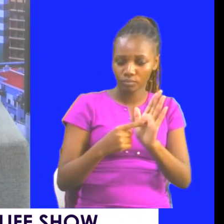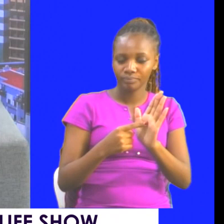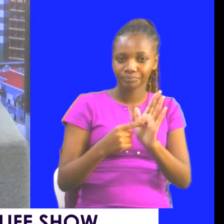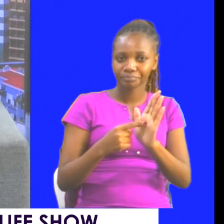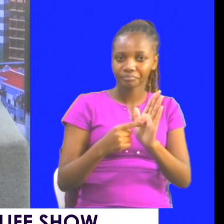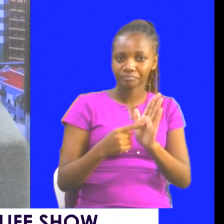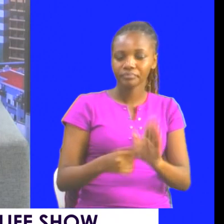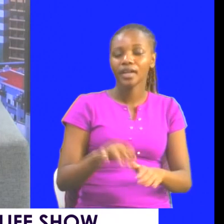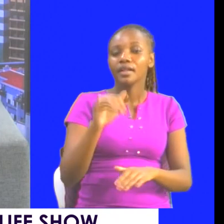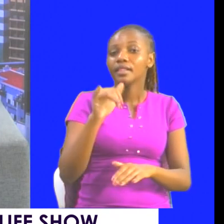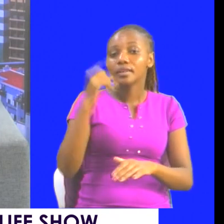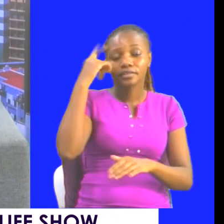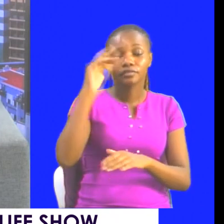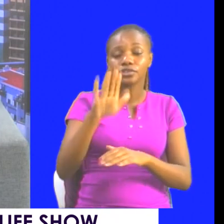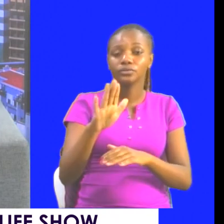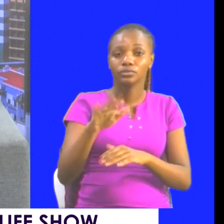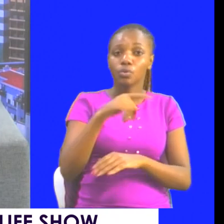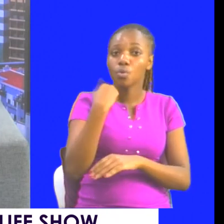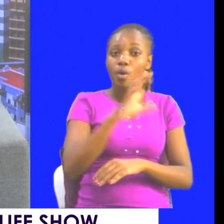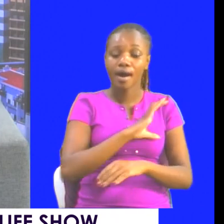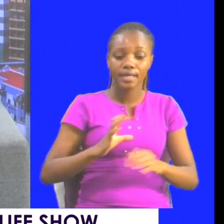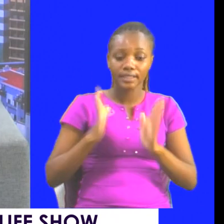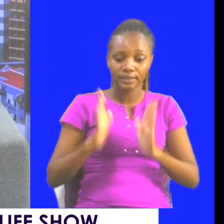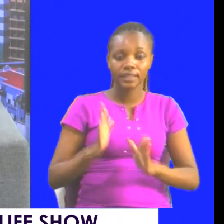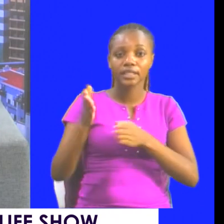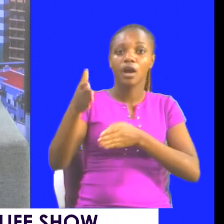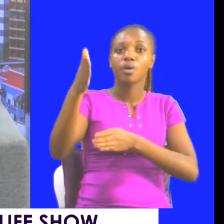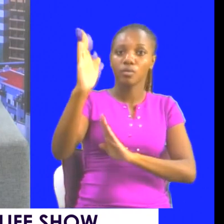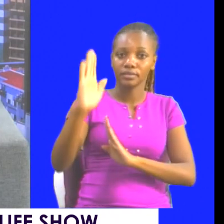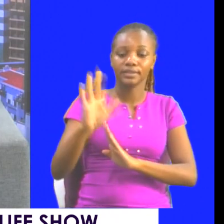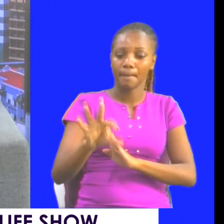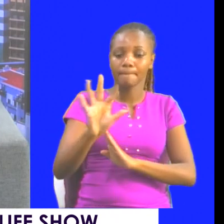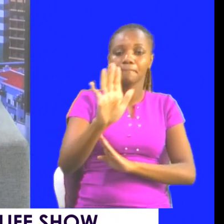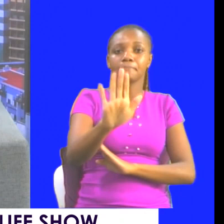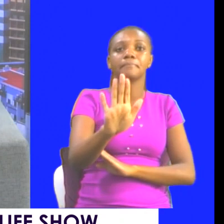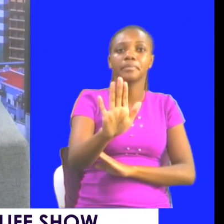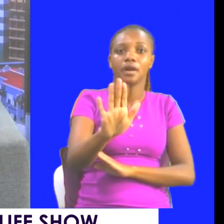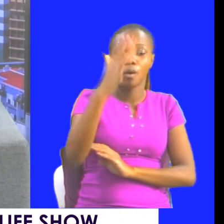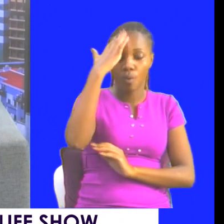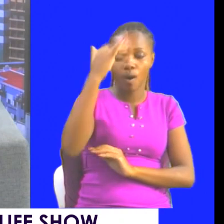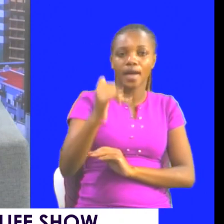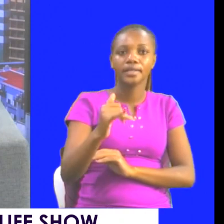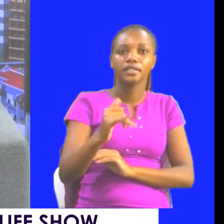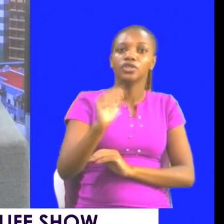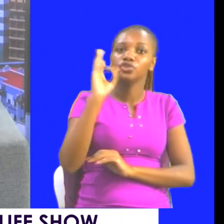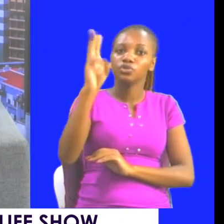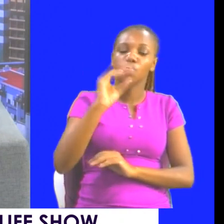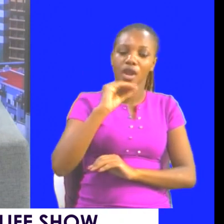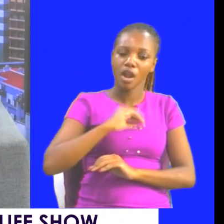Insights that for you who are Christians, God anoints the feet. It is because you are to possess